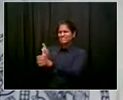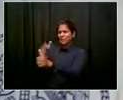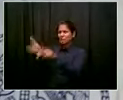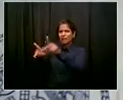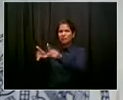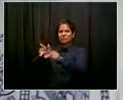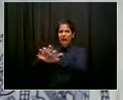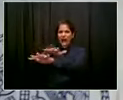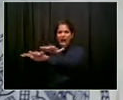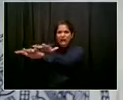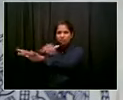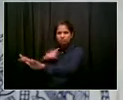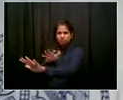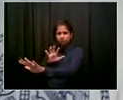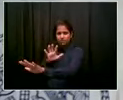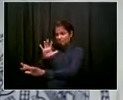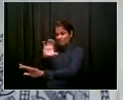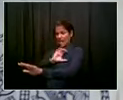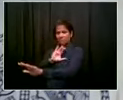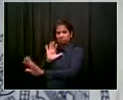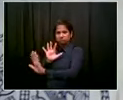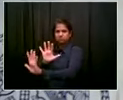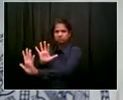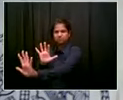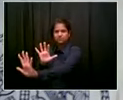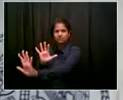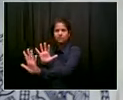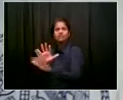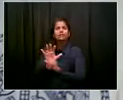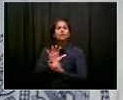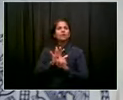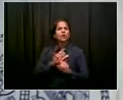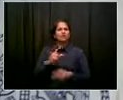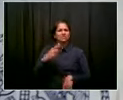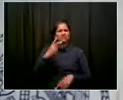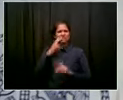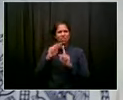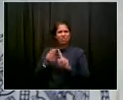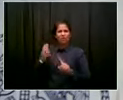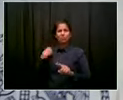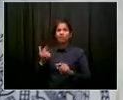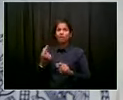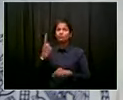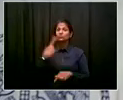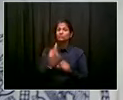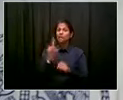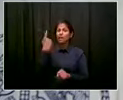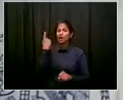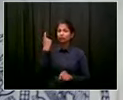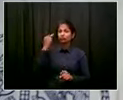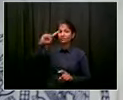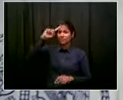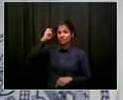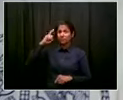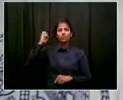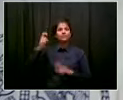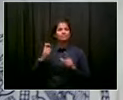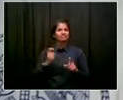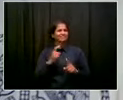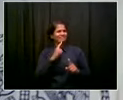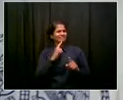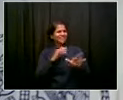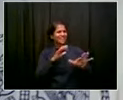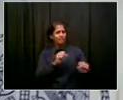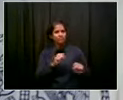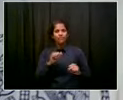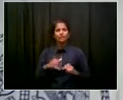officers in riot gear the right answer is there a less heavy-handed way to to go about curfew enforcement if that's what this is what you want